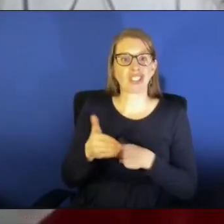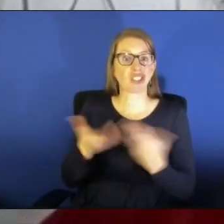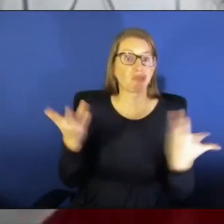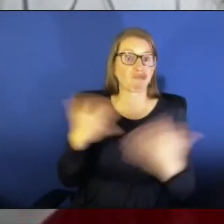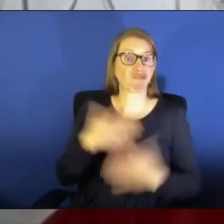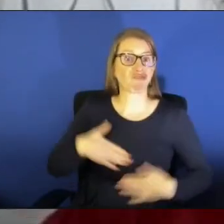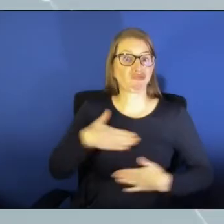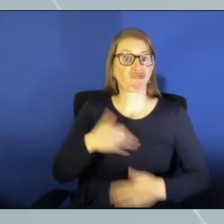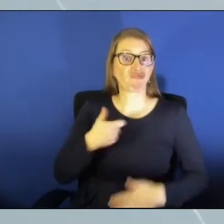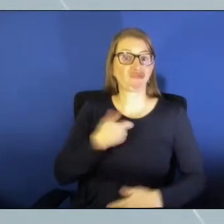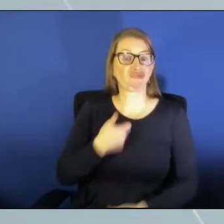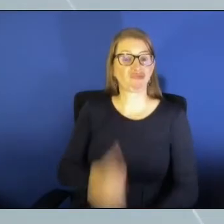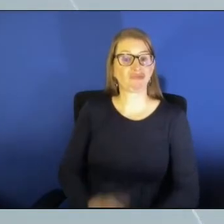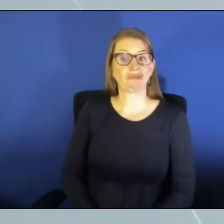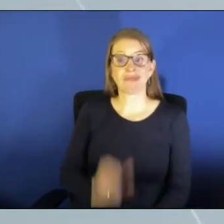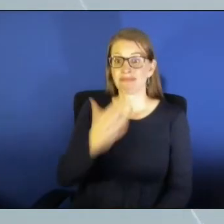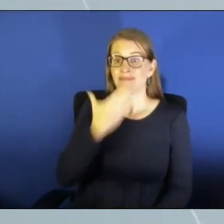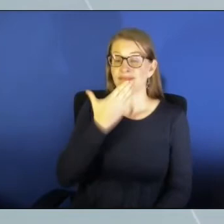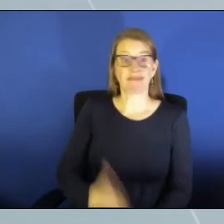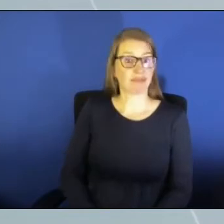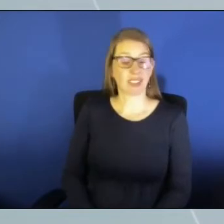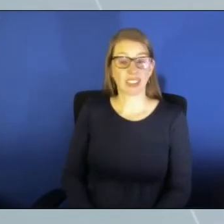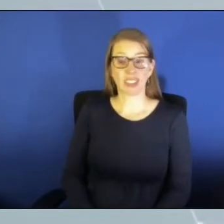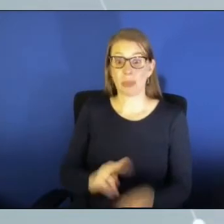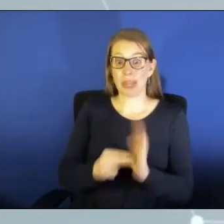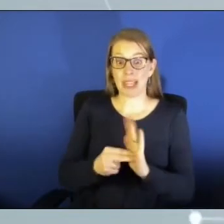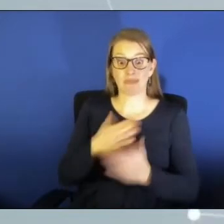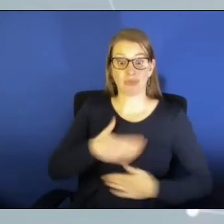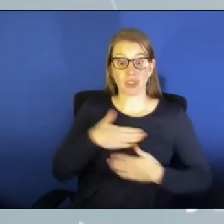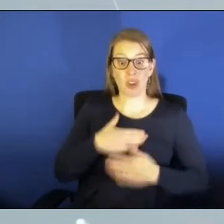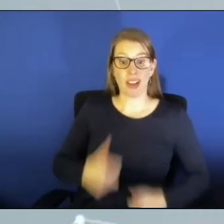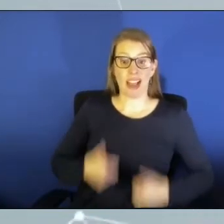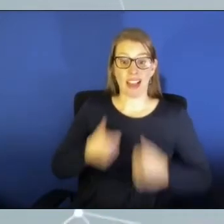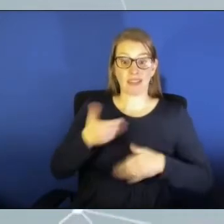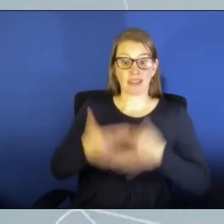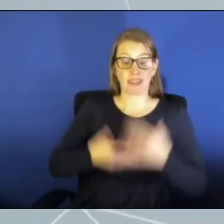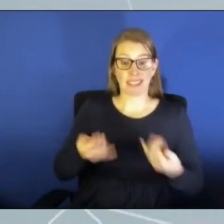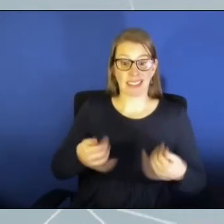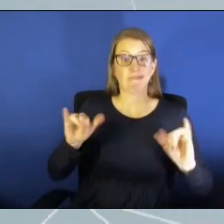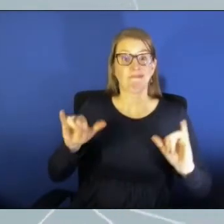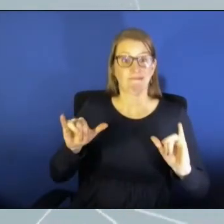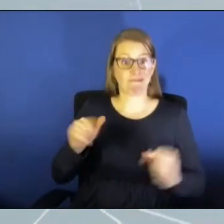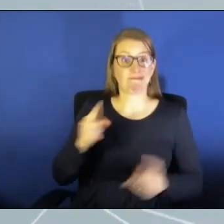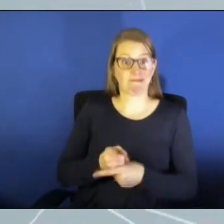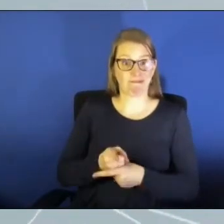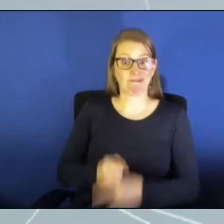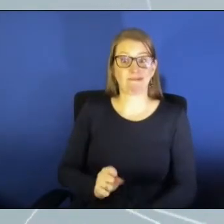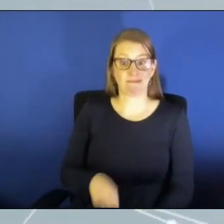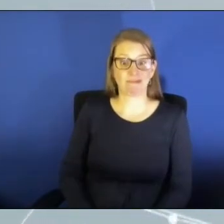That's good. So still able to live life and just take all the precautions that our doctors have been telling us we need to take.